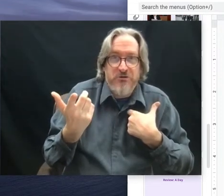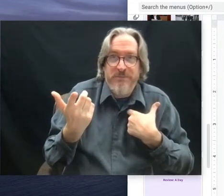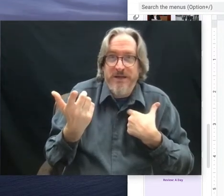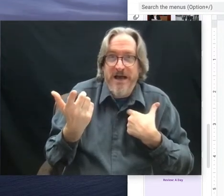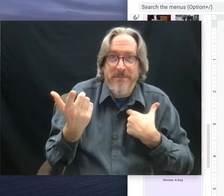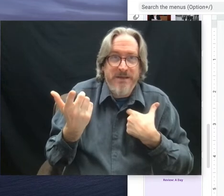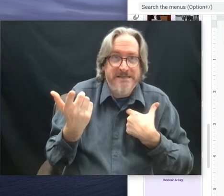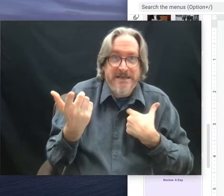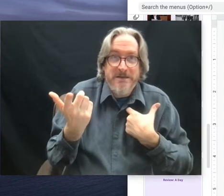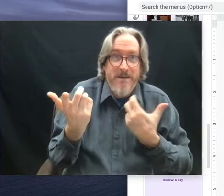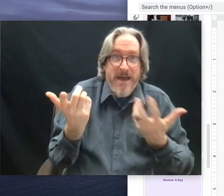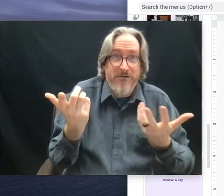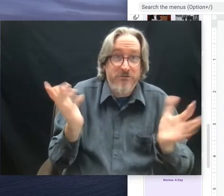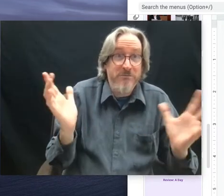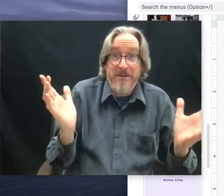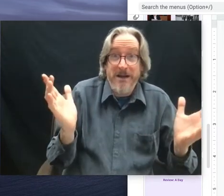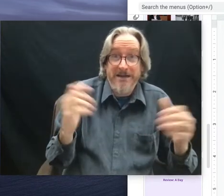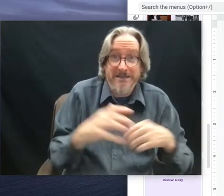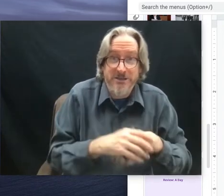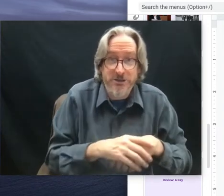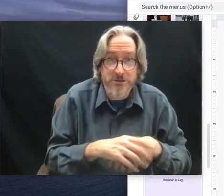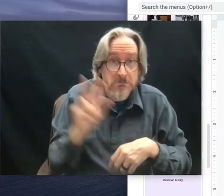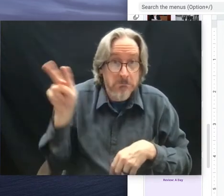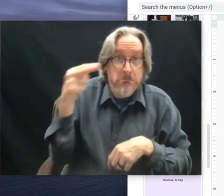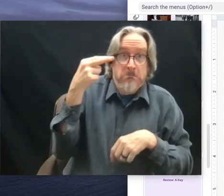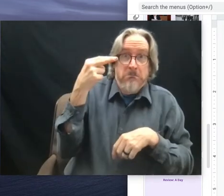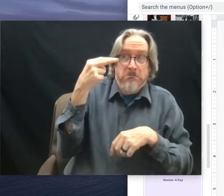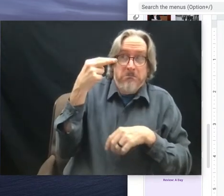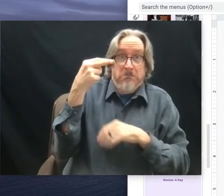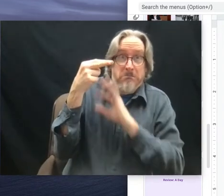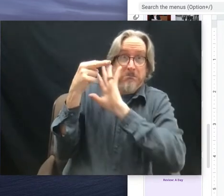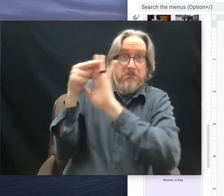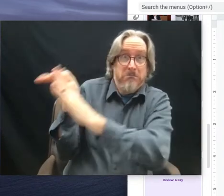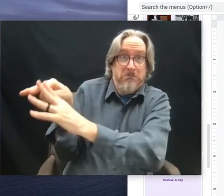6:30, a creepy guy peeks into my bathroom. I'm not exactly sure.